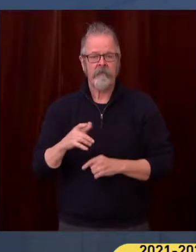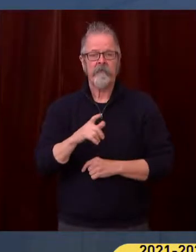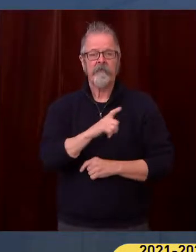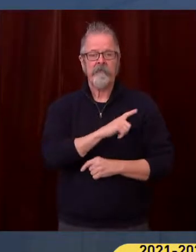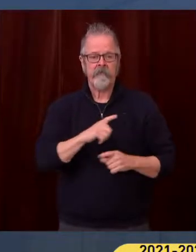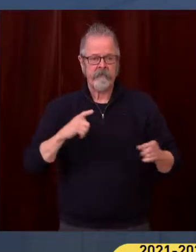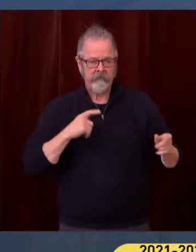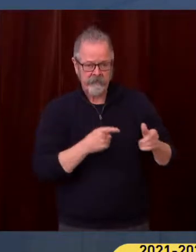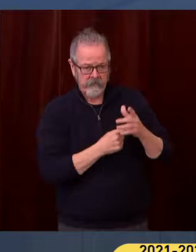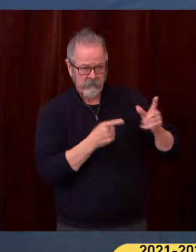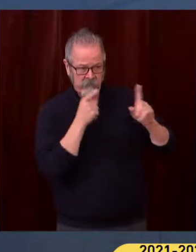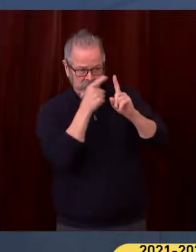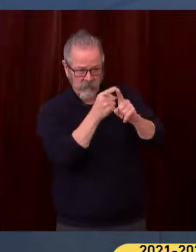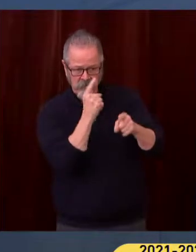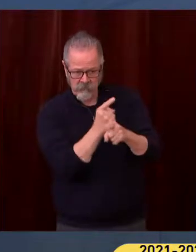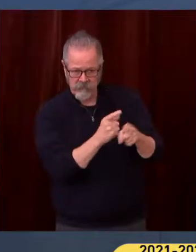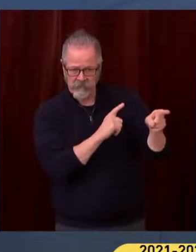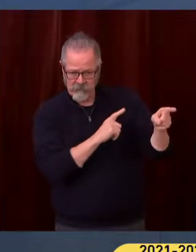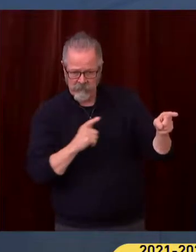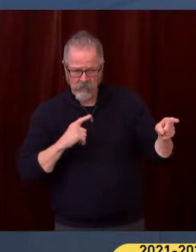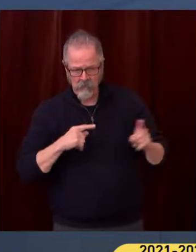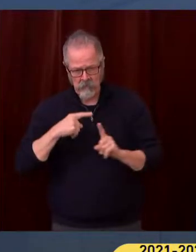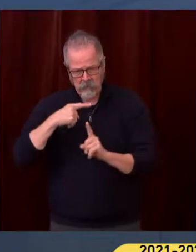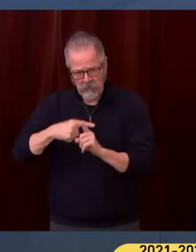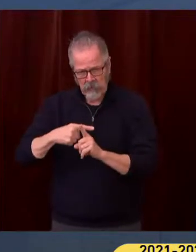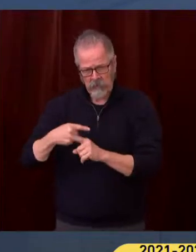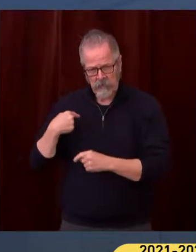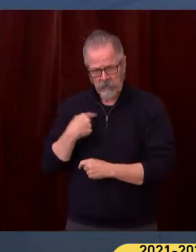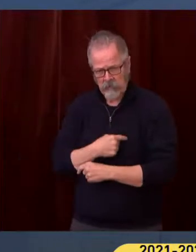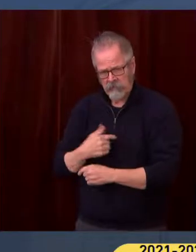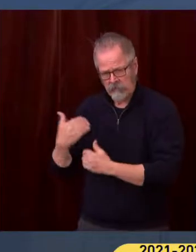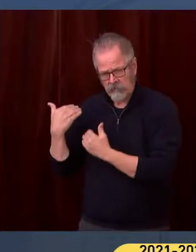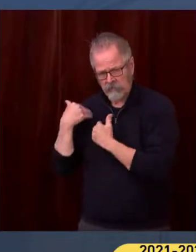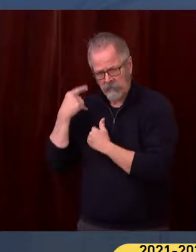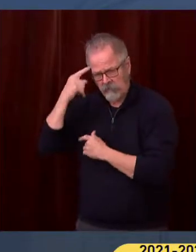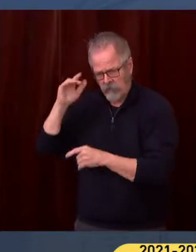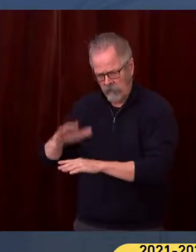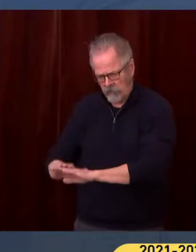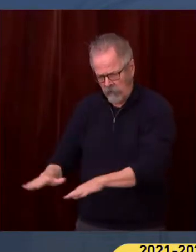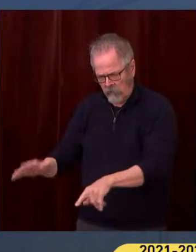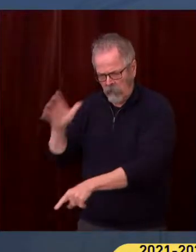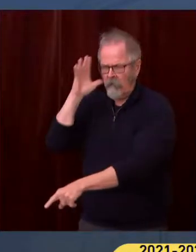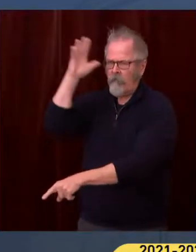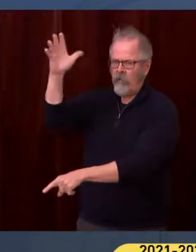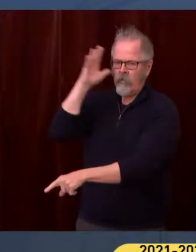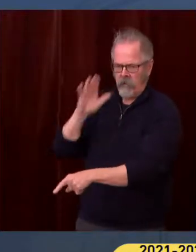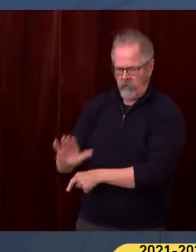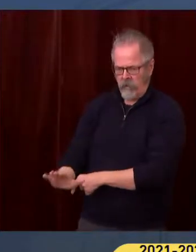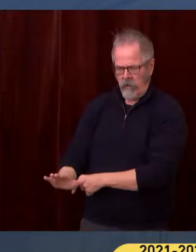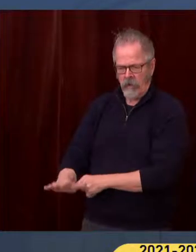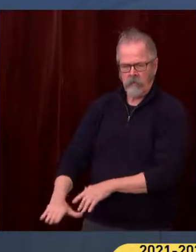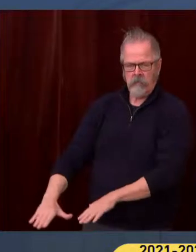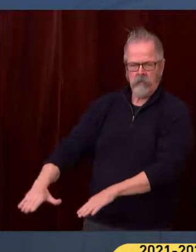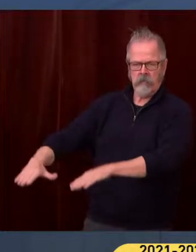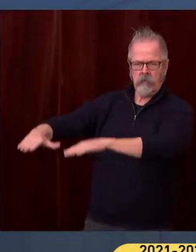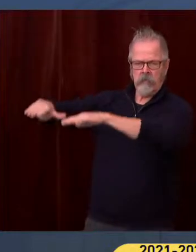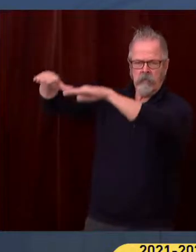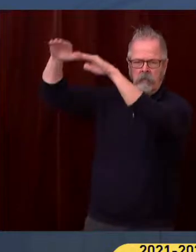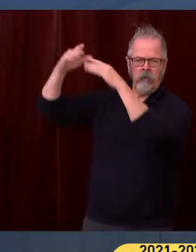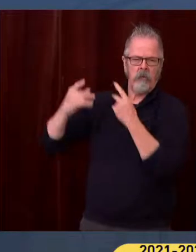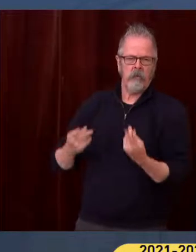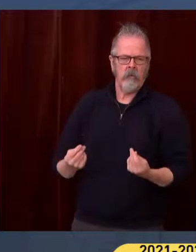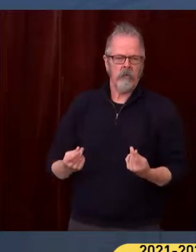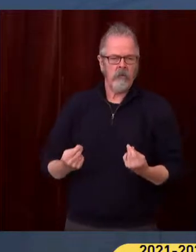And we know that we can do this while we grow our economy. We already have 90,000 plus clean energy jobs in our